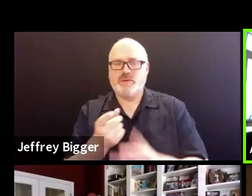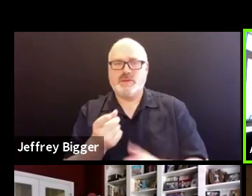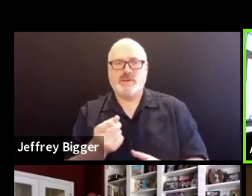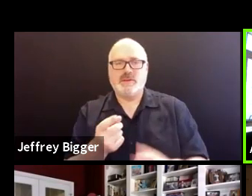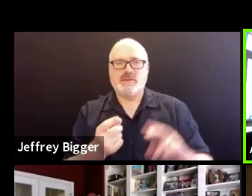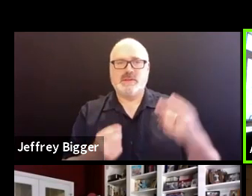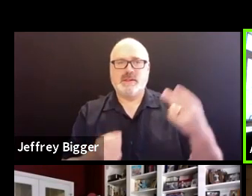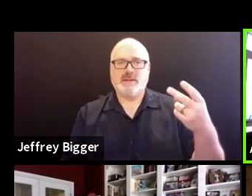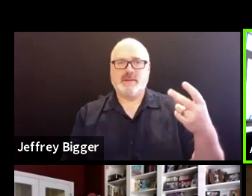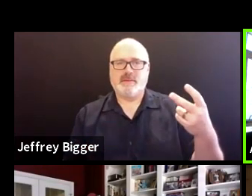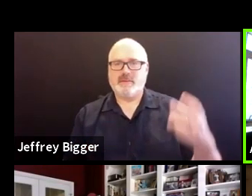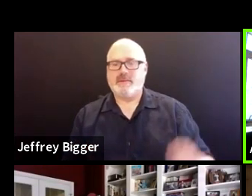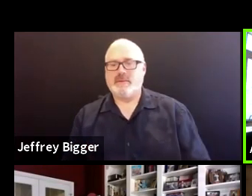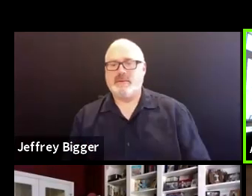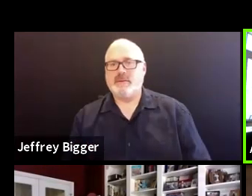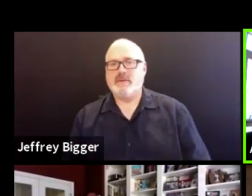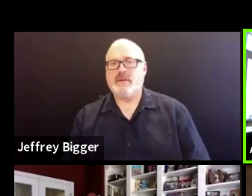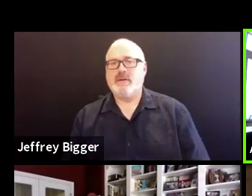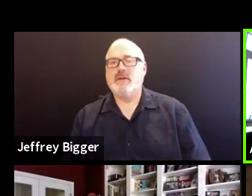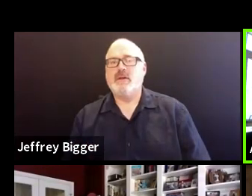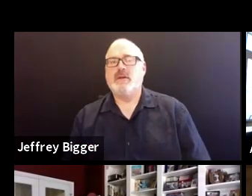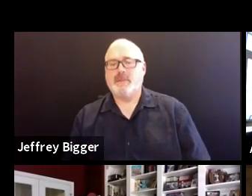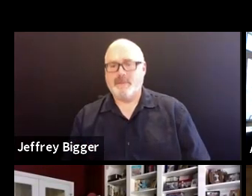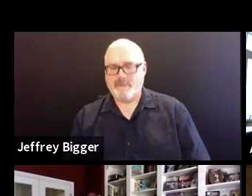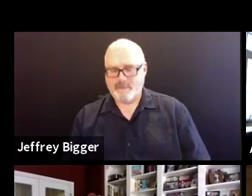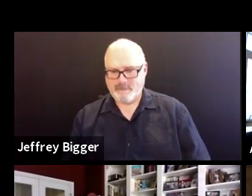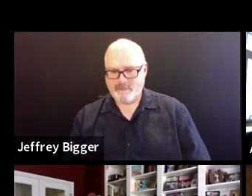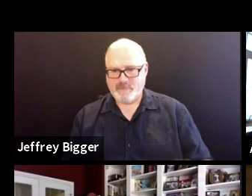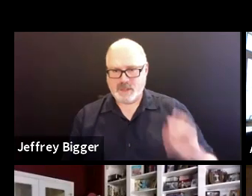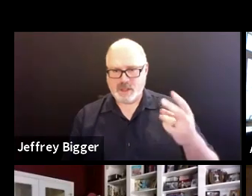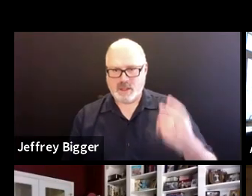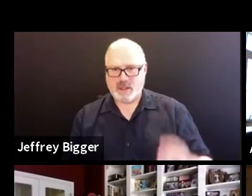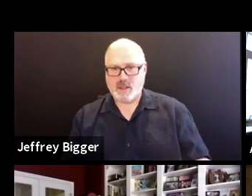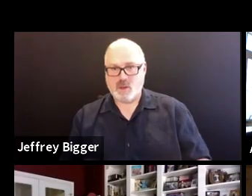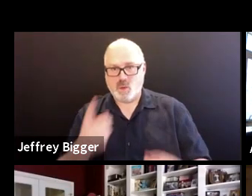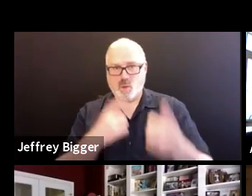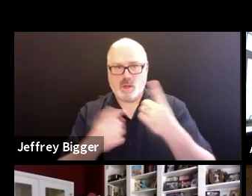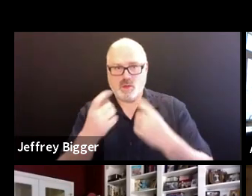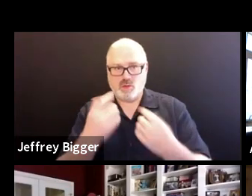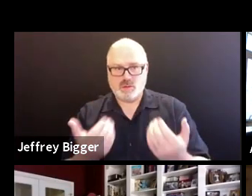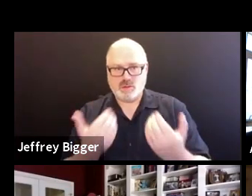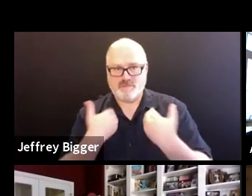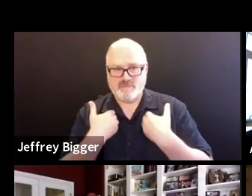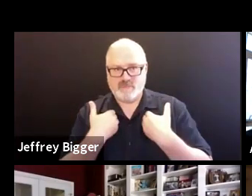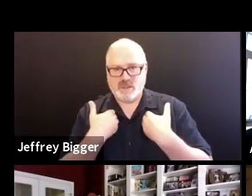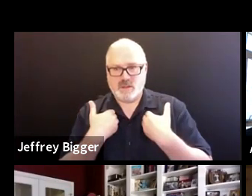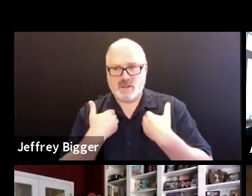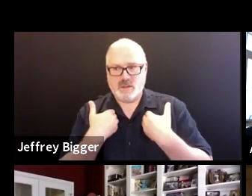Second? Second. Second. Questions?